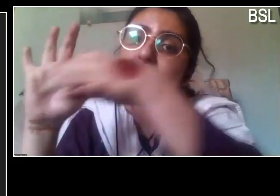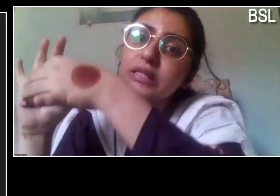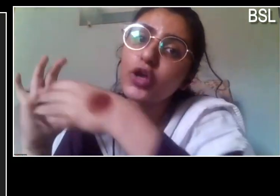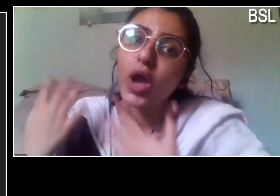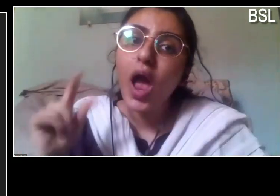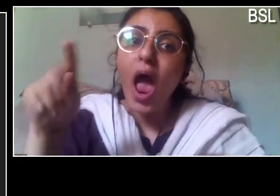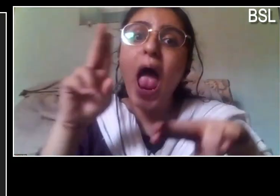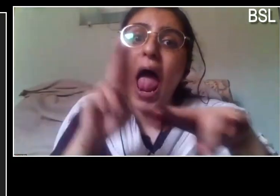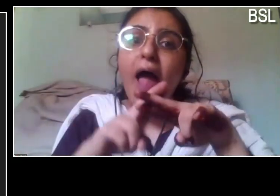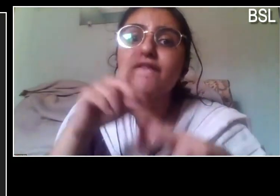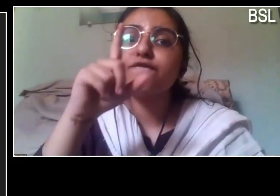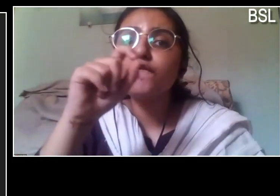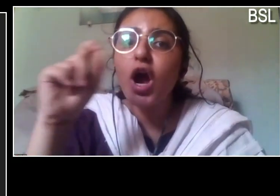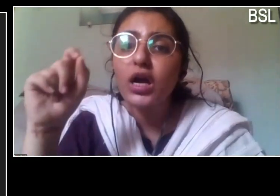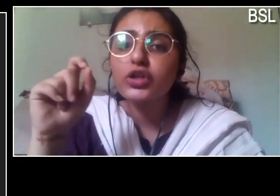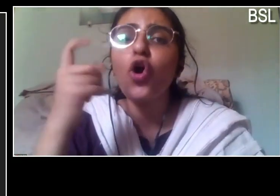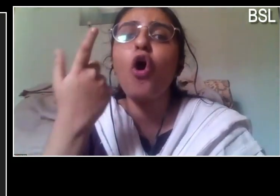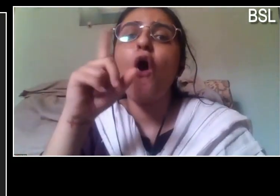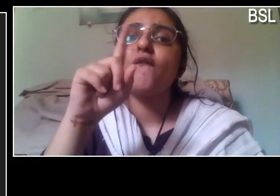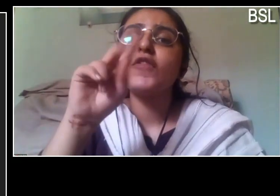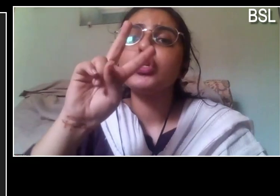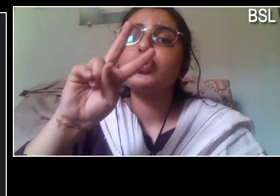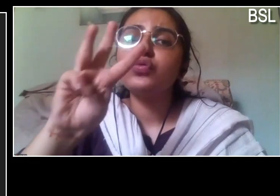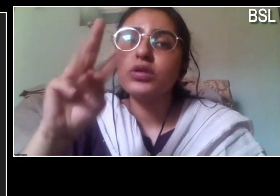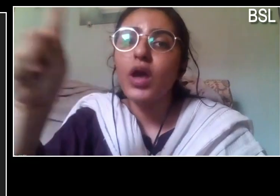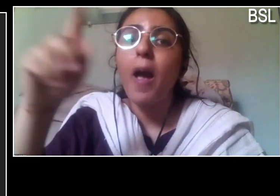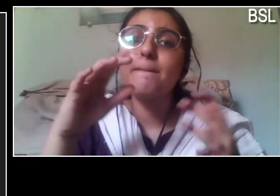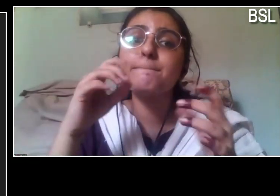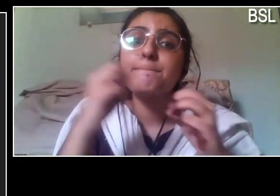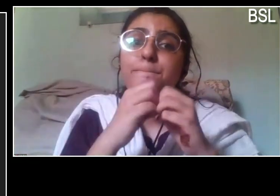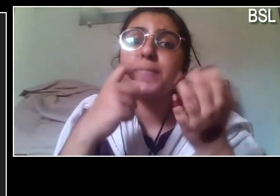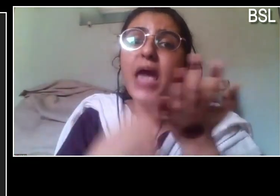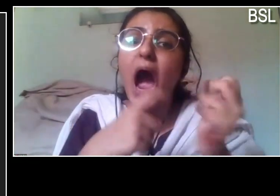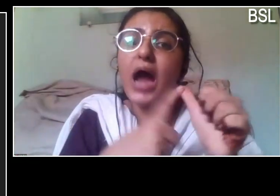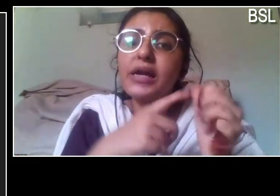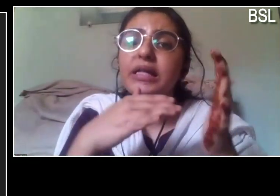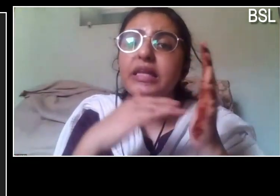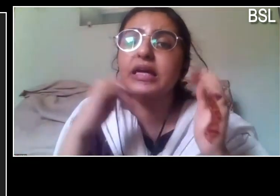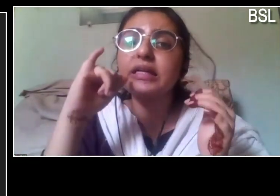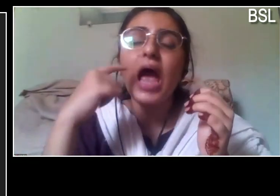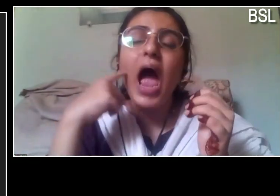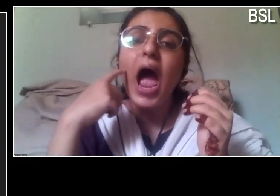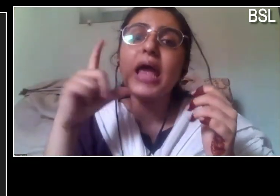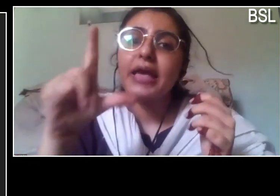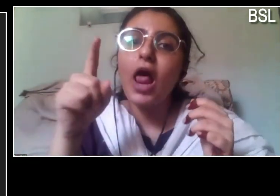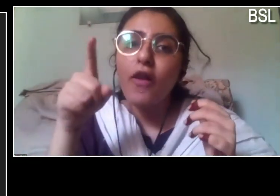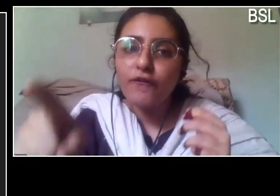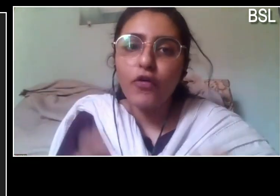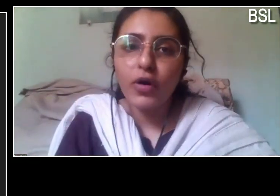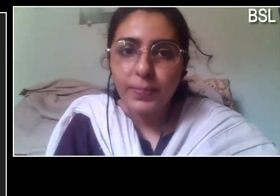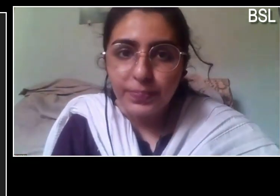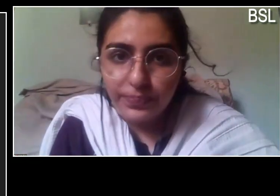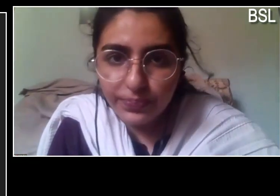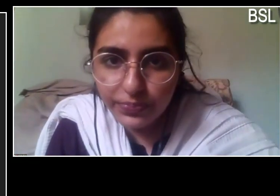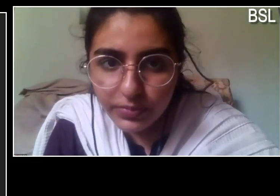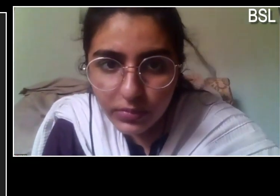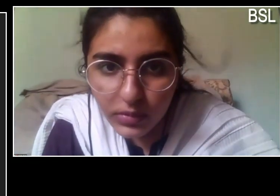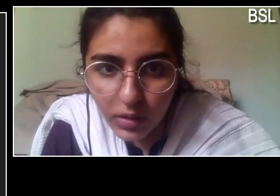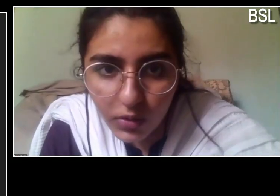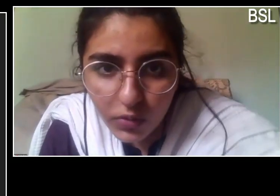F100 123 initiative in Brazil. I would like to ask Fernando, as a visually